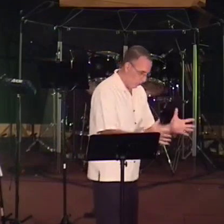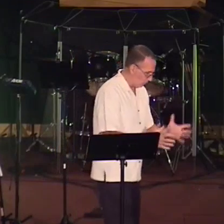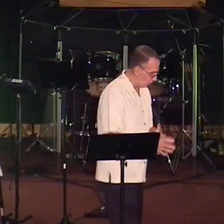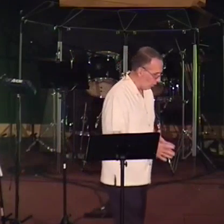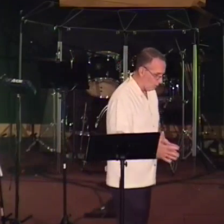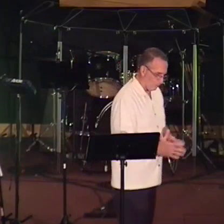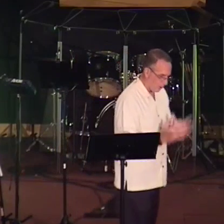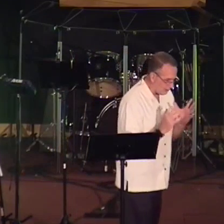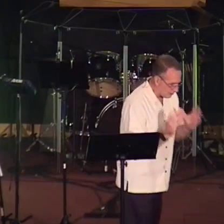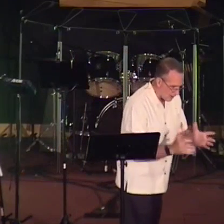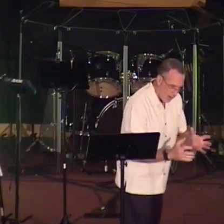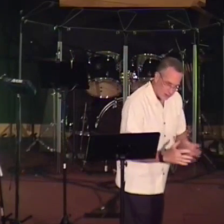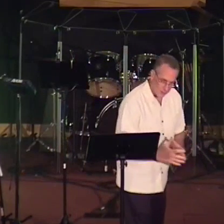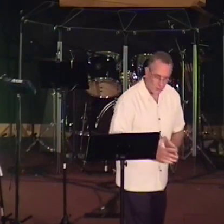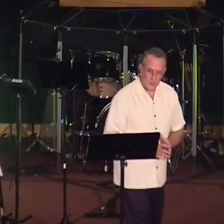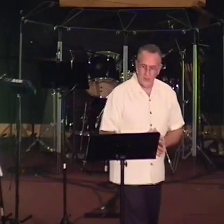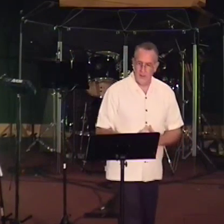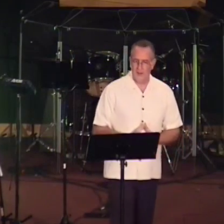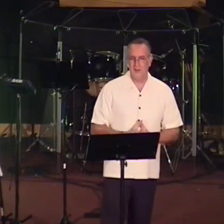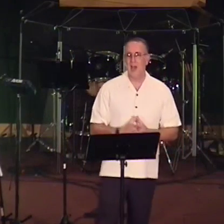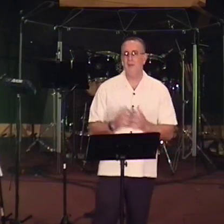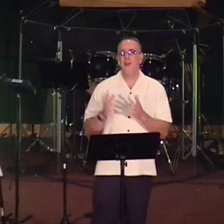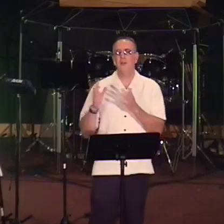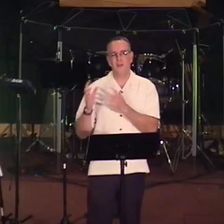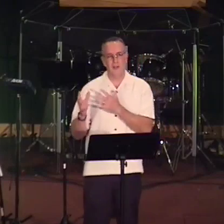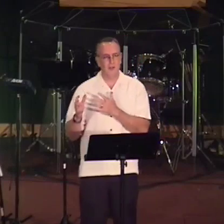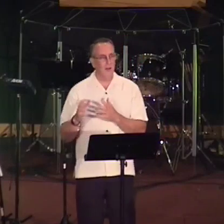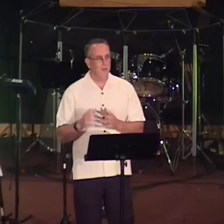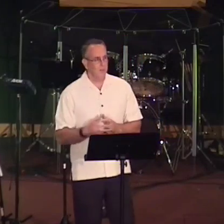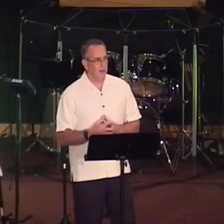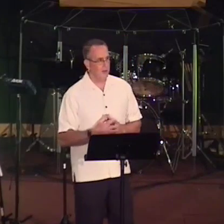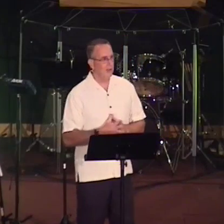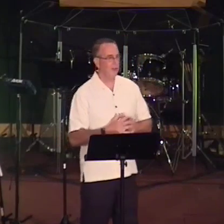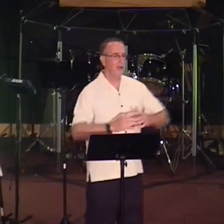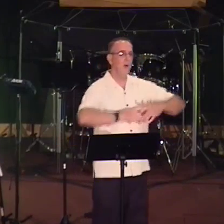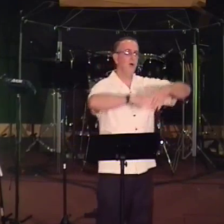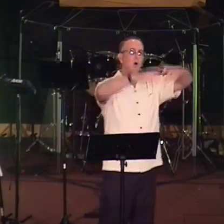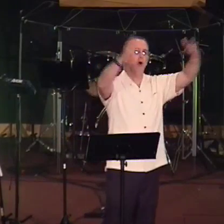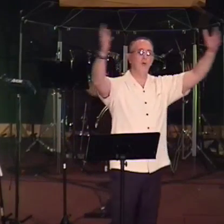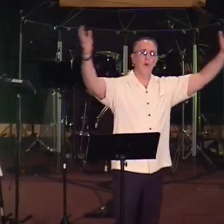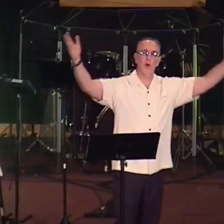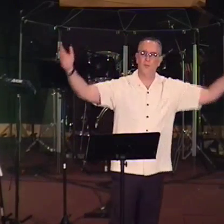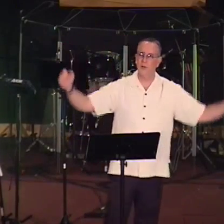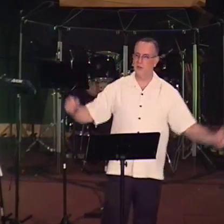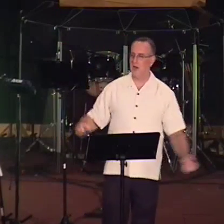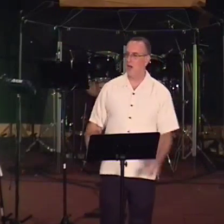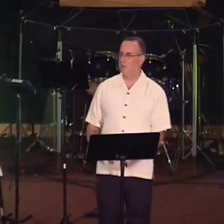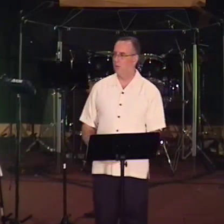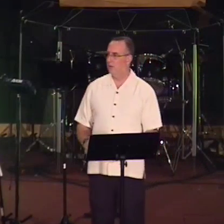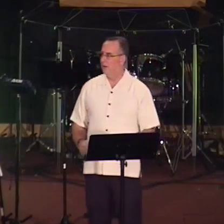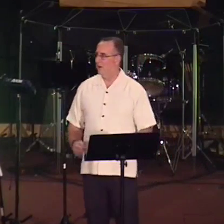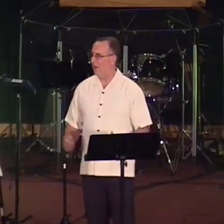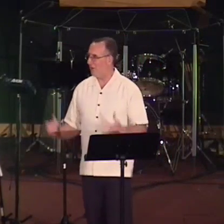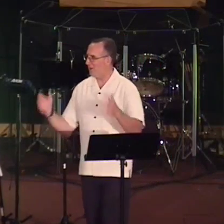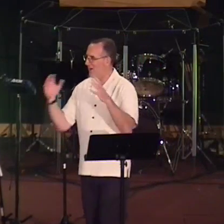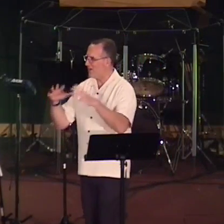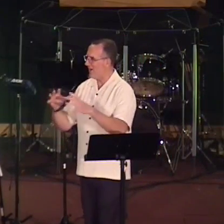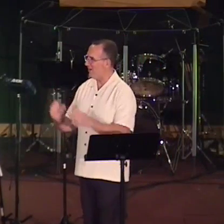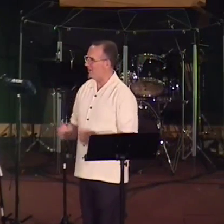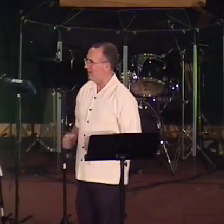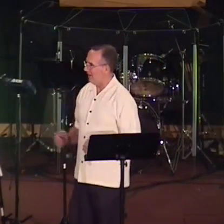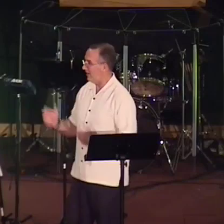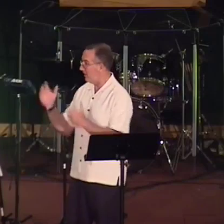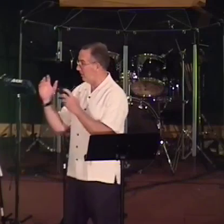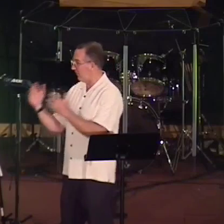the boys were told to preach the gospel. And it's kind of interesting that Jesus said, go into all the world and preach the gospel. I think that